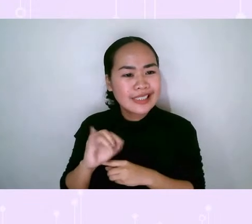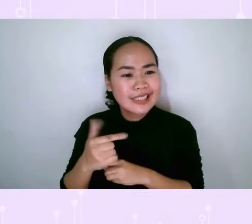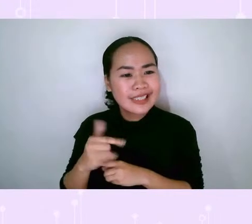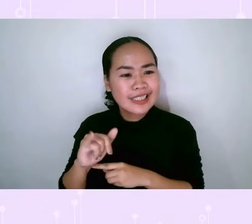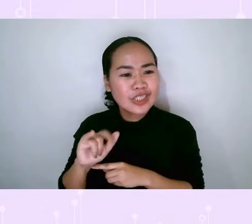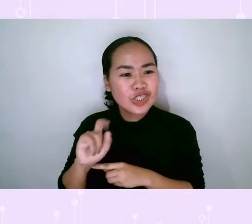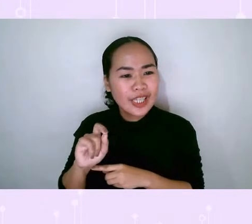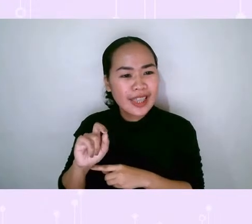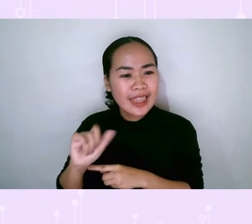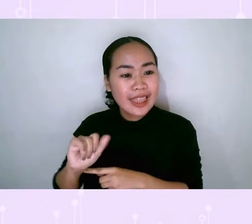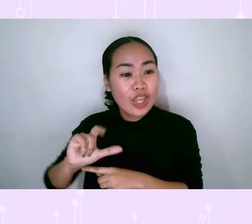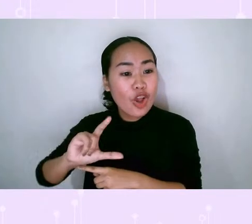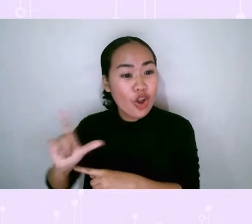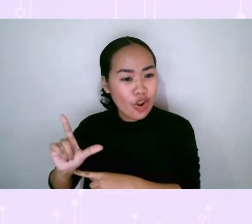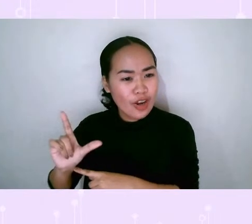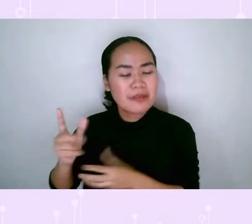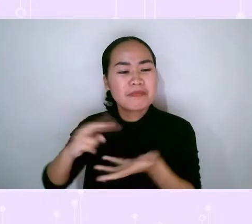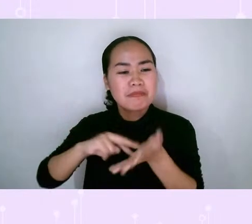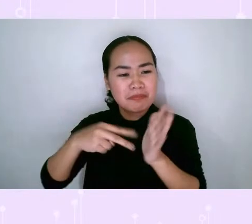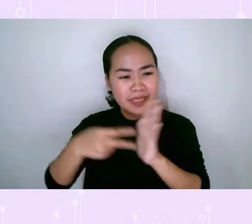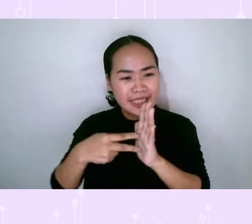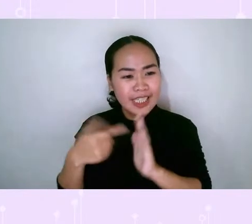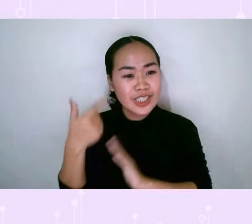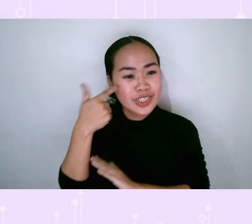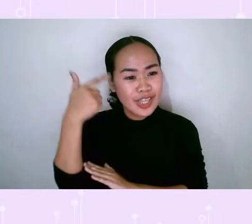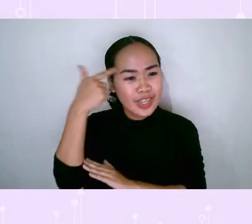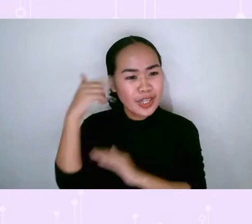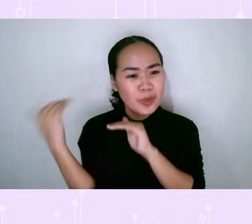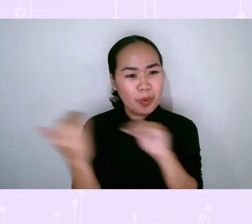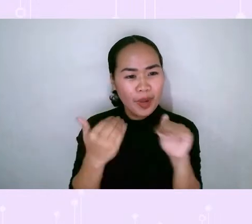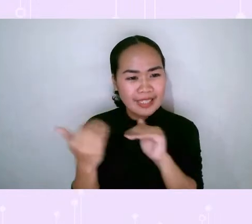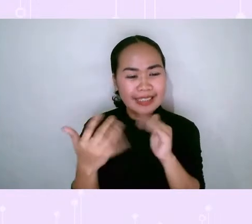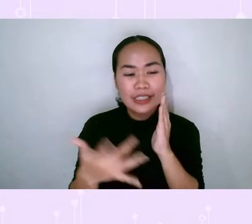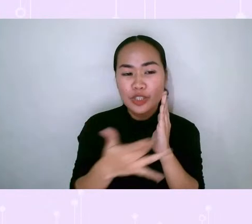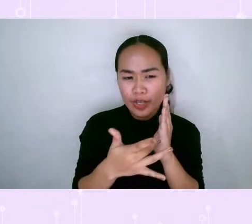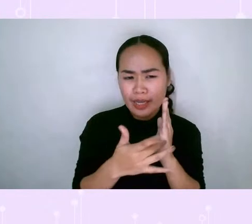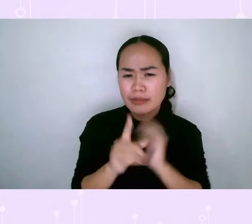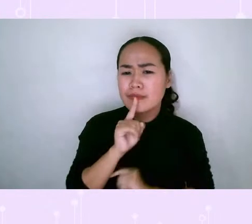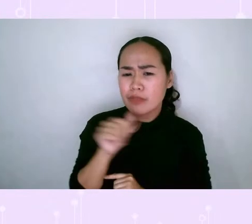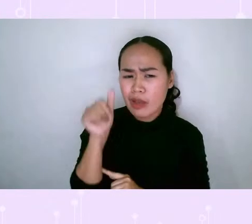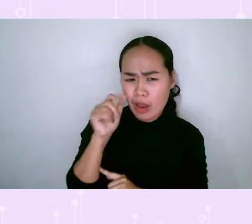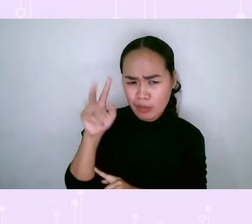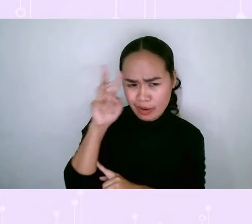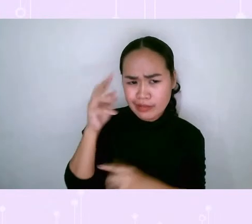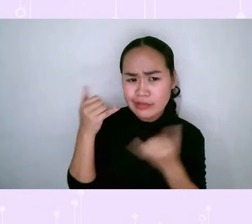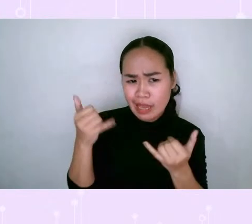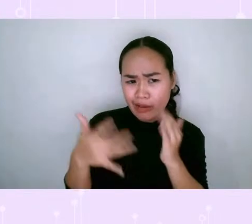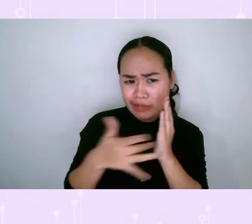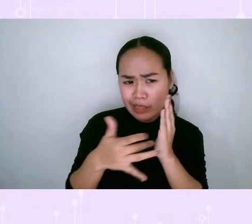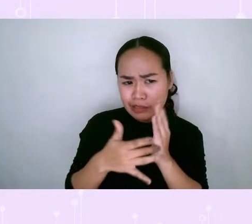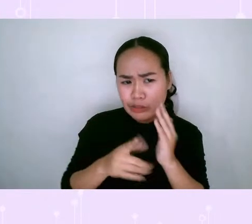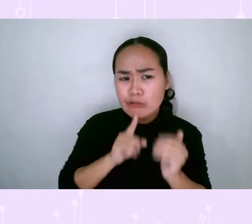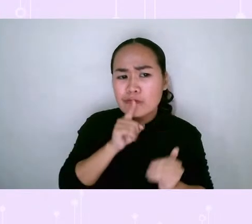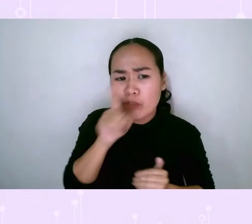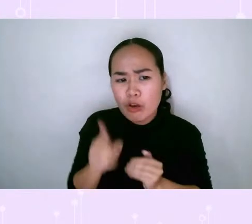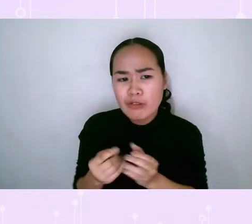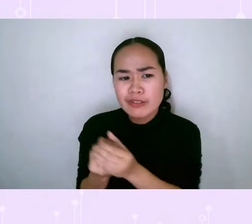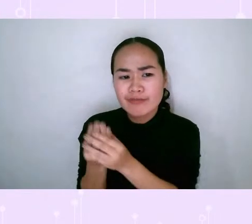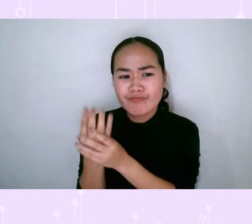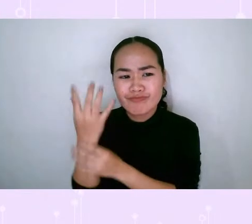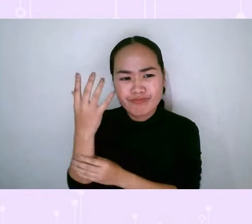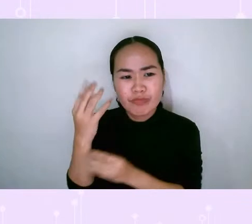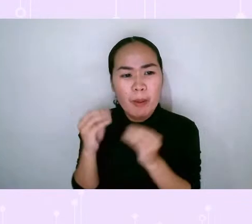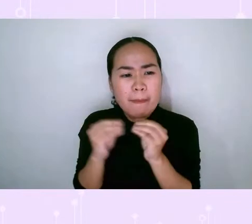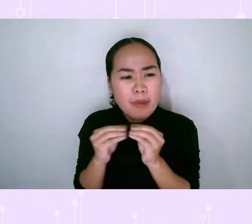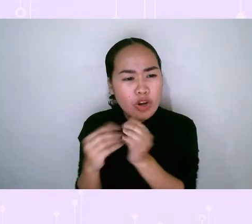and Innovation for Gender Equality. We all know that our reliance on digital technology grows, and this discussion